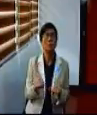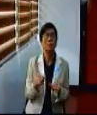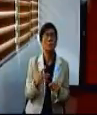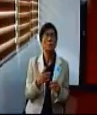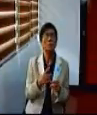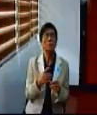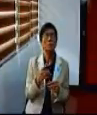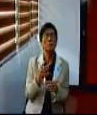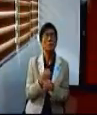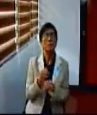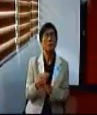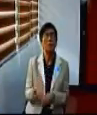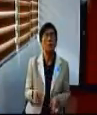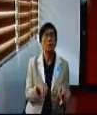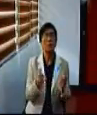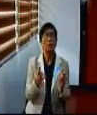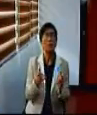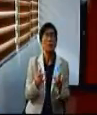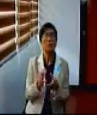these